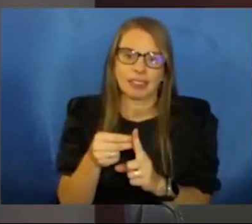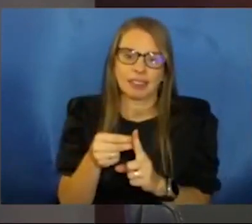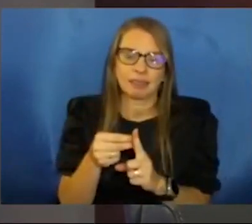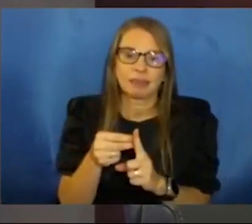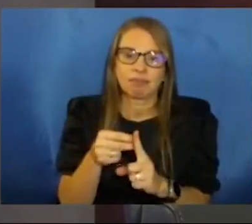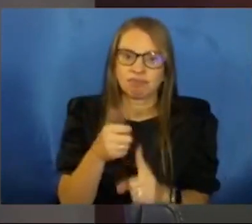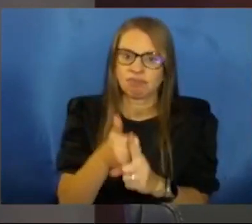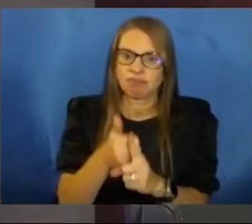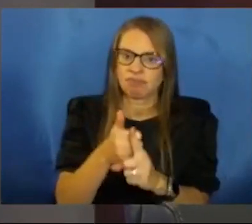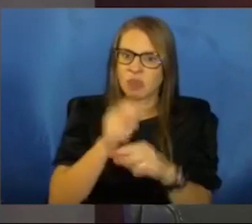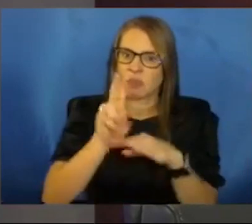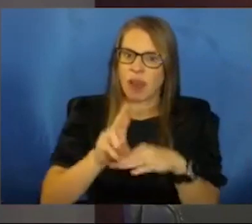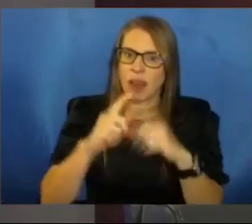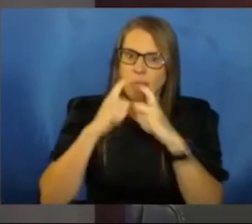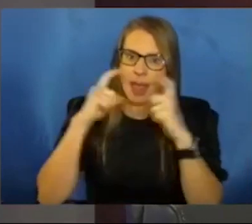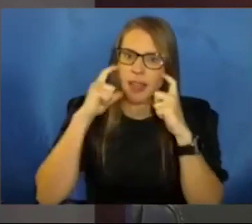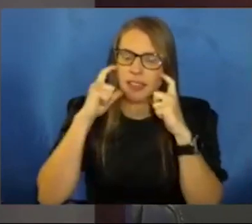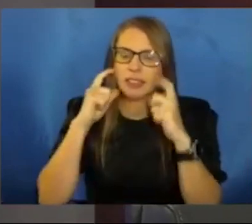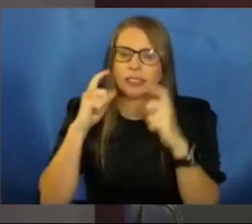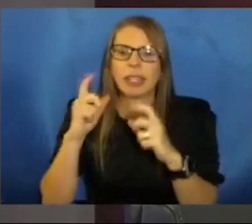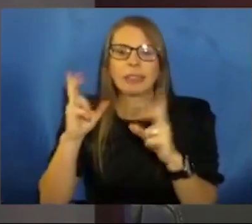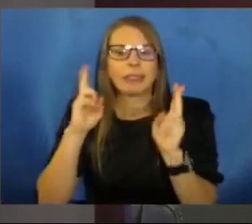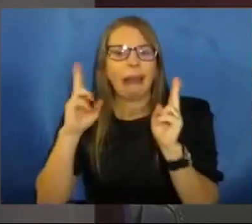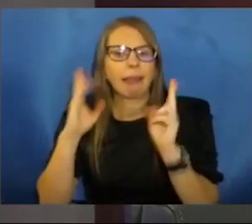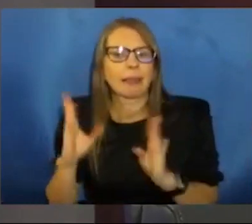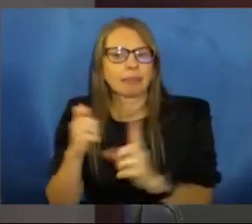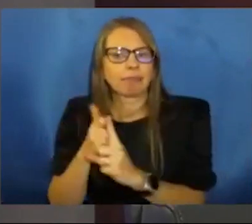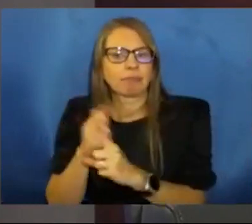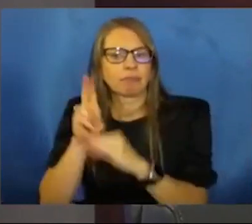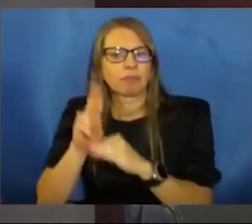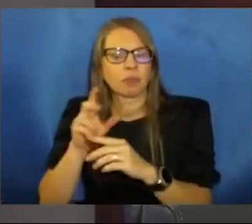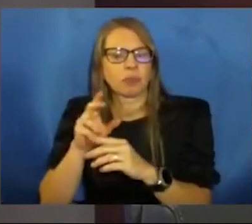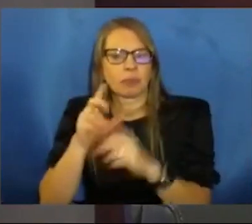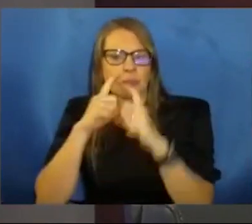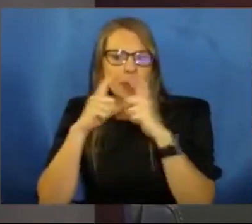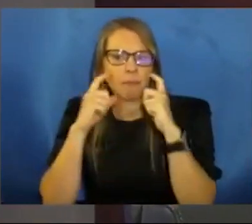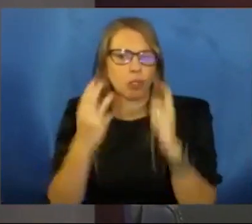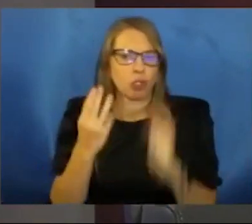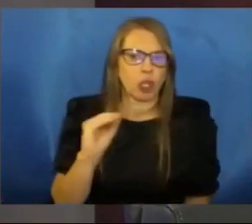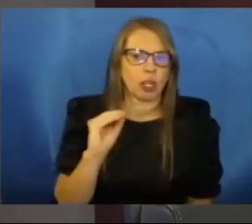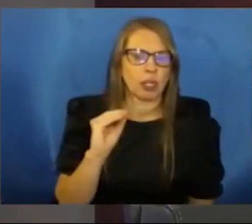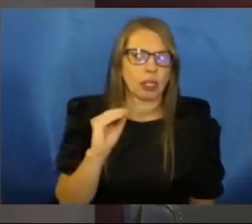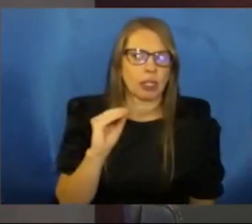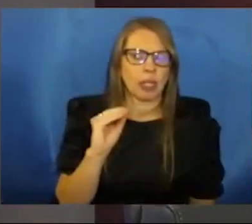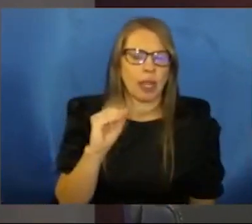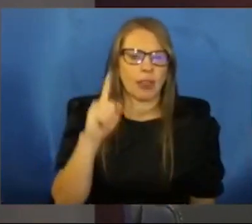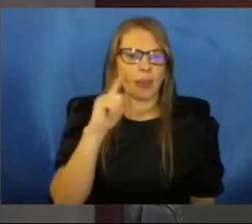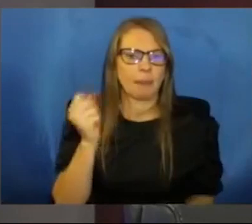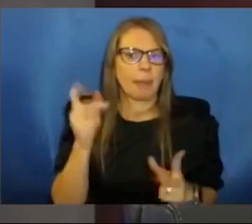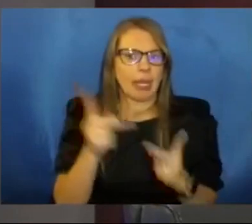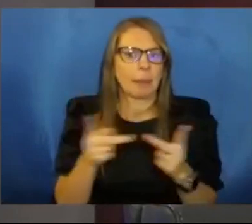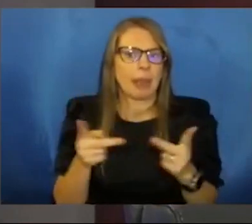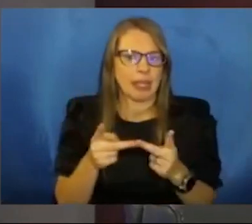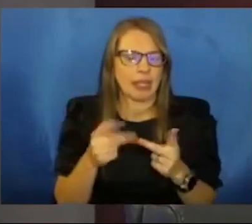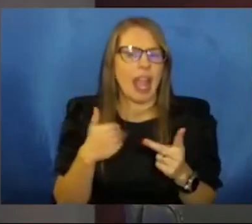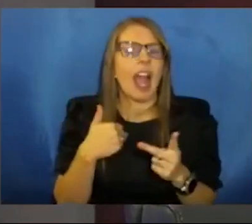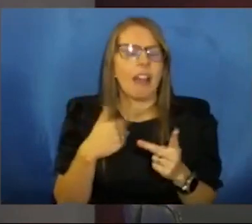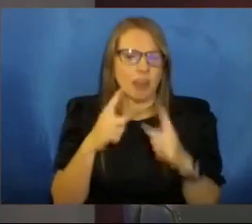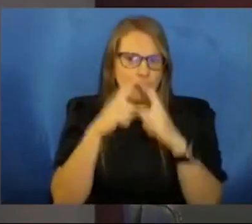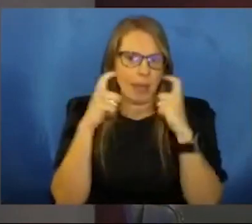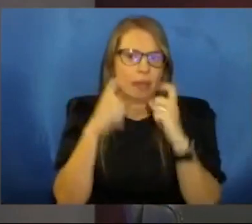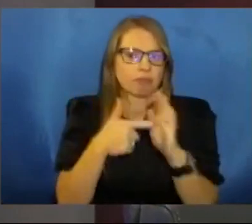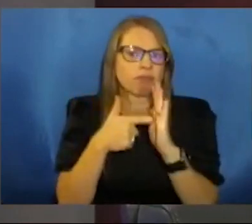or early stage, they can still transmit a lot of virus. So I don't think we really understand the science, and that isn't necessarily what is guiding